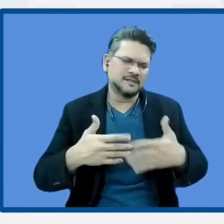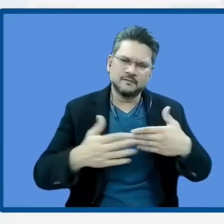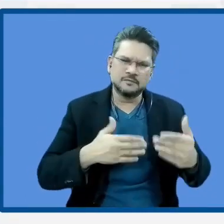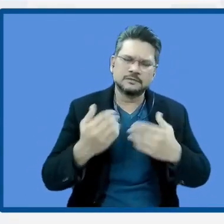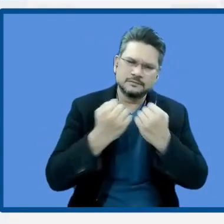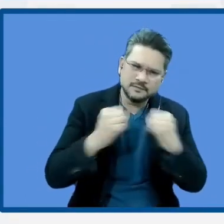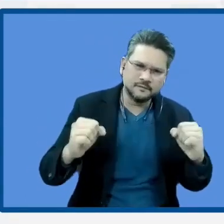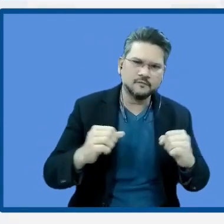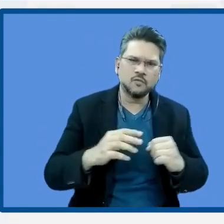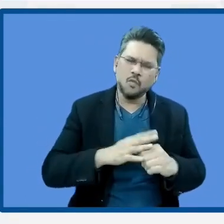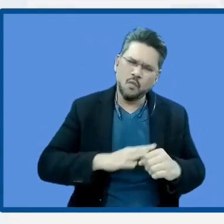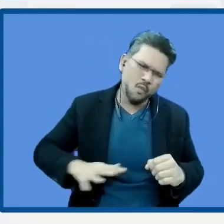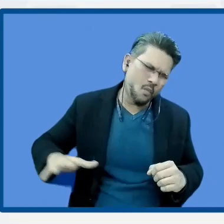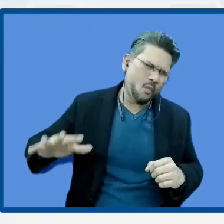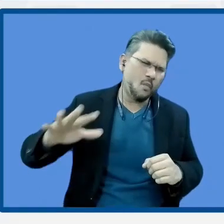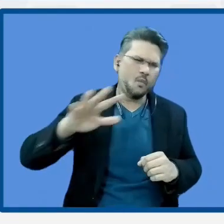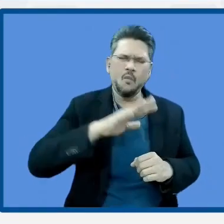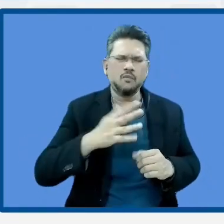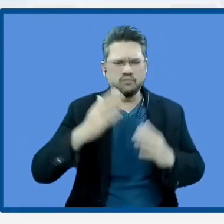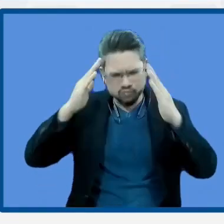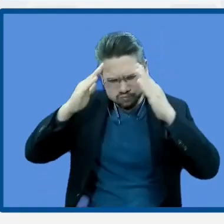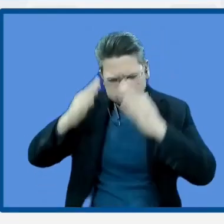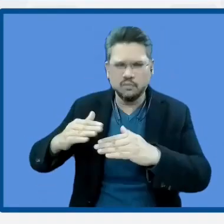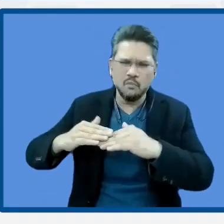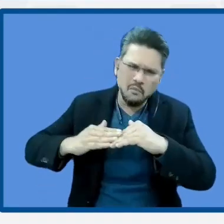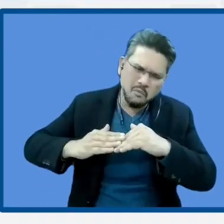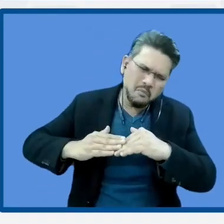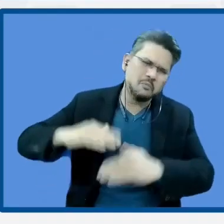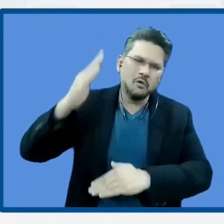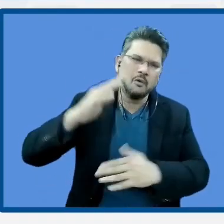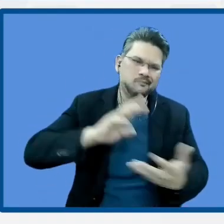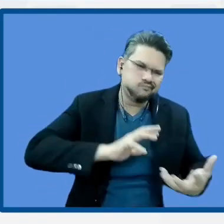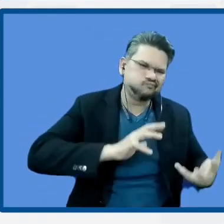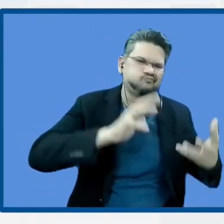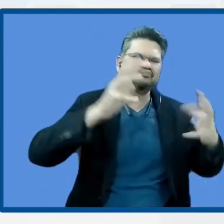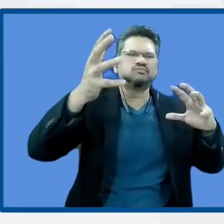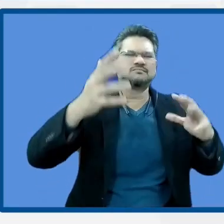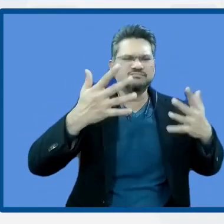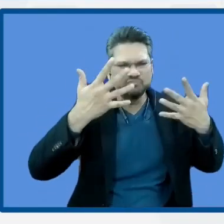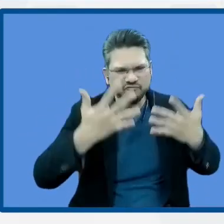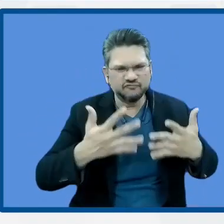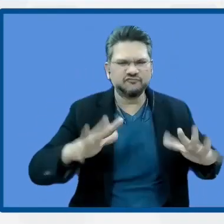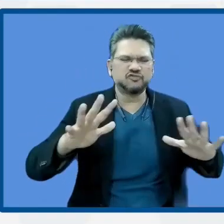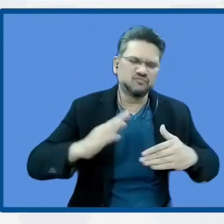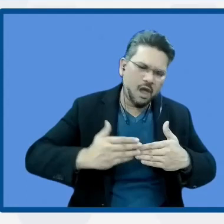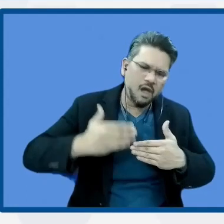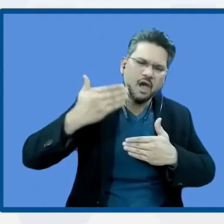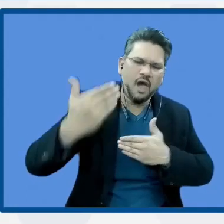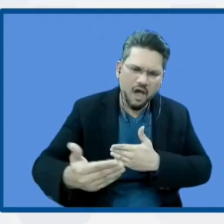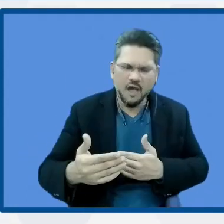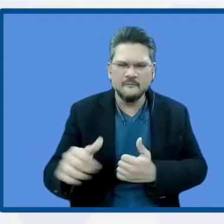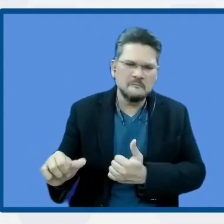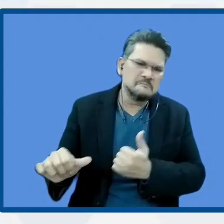dedicated to recovery and reconstructions of infrastructures and buildings that have been damaged or even completely